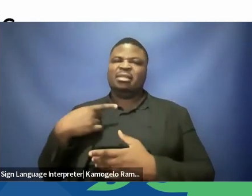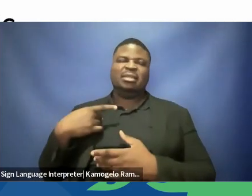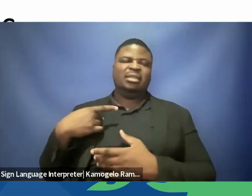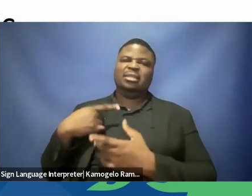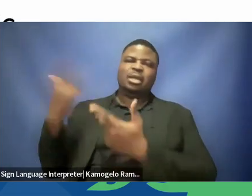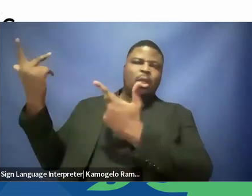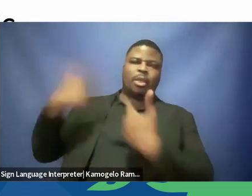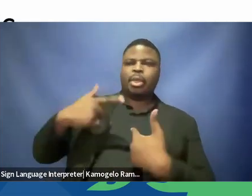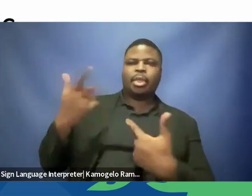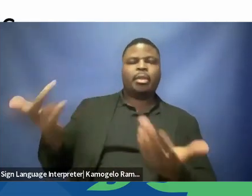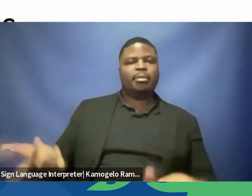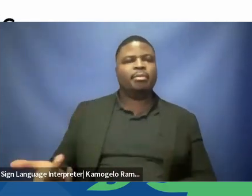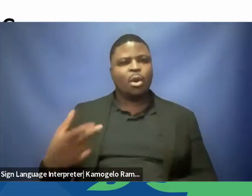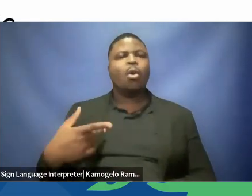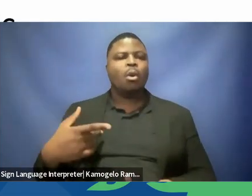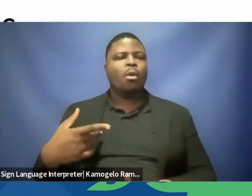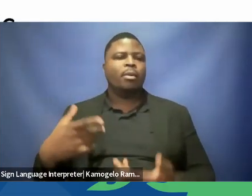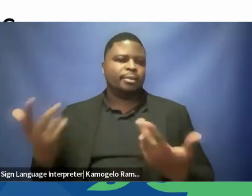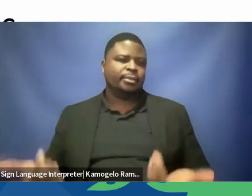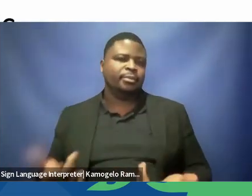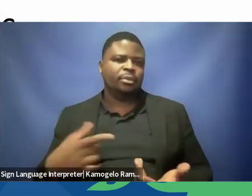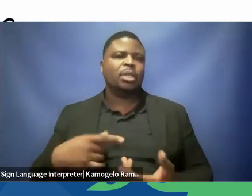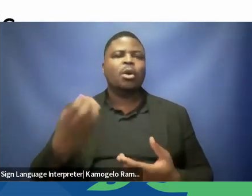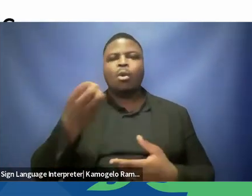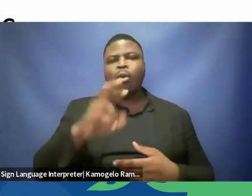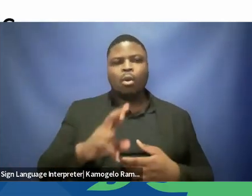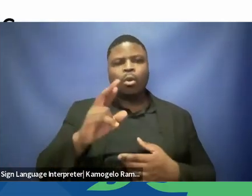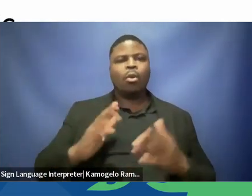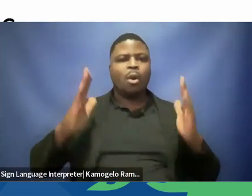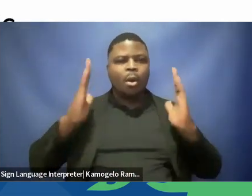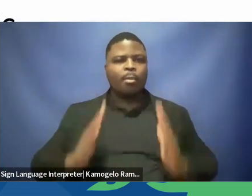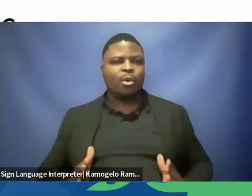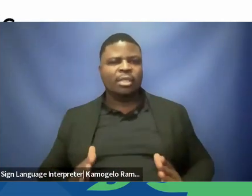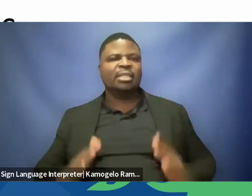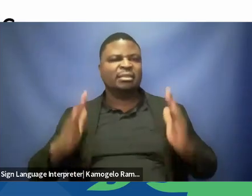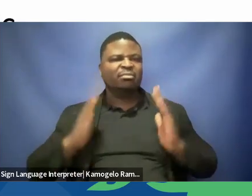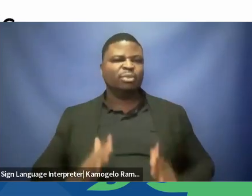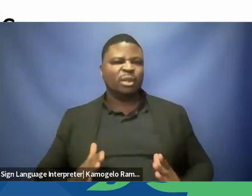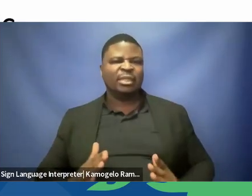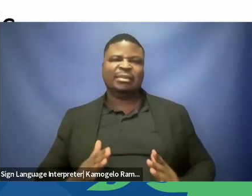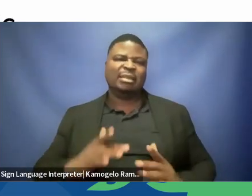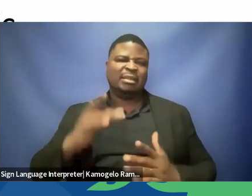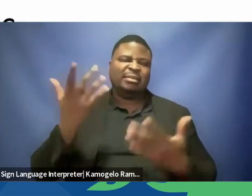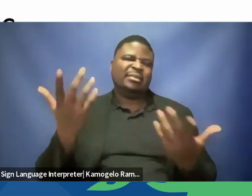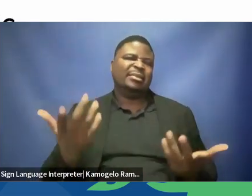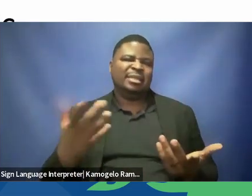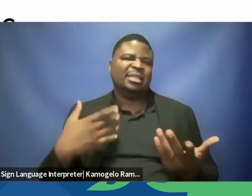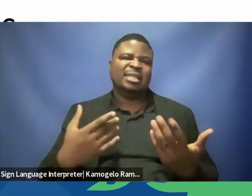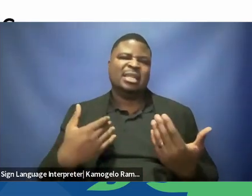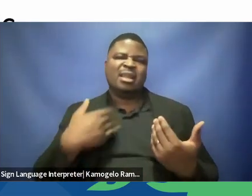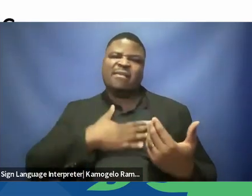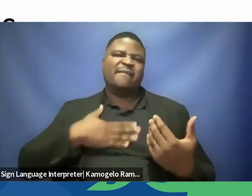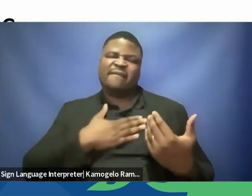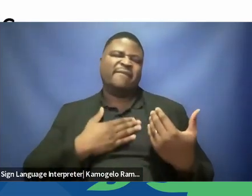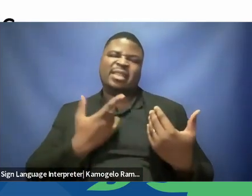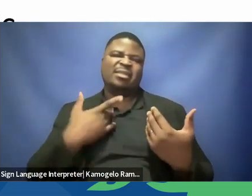become isolated, feel lonely. Body dysmorphia is also plays one of the bigger findings that we come across. People are